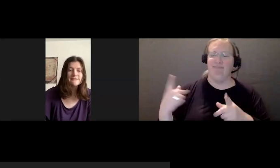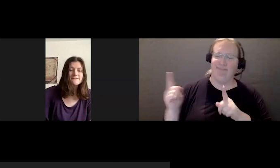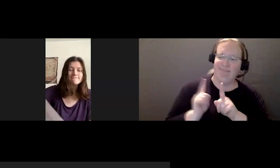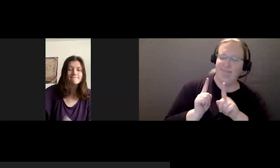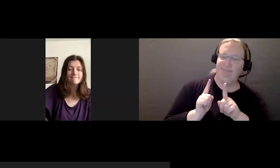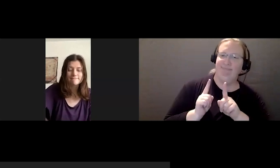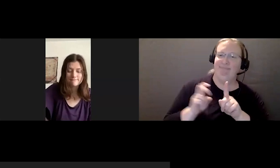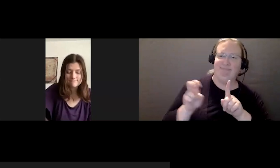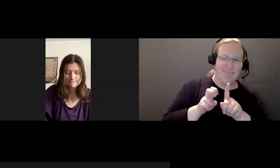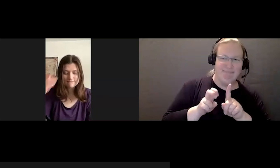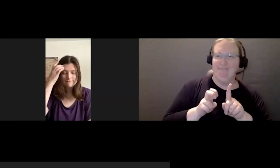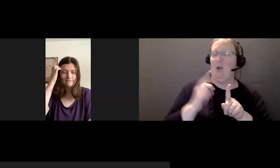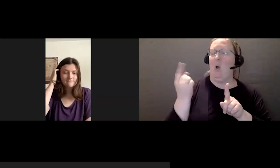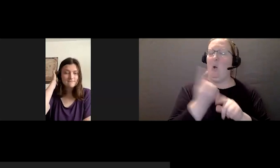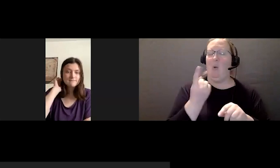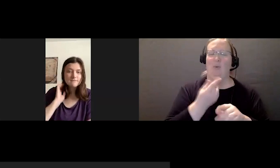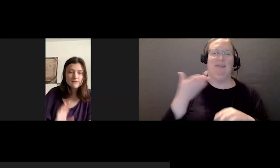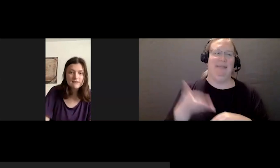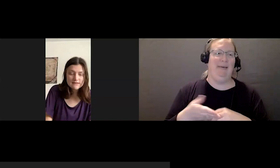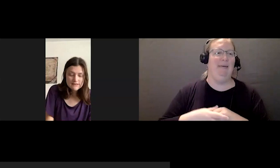Next, please.